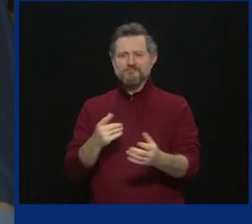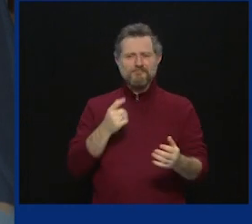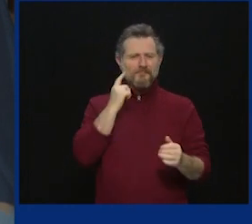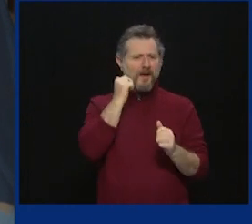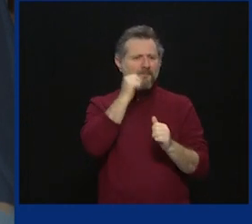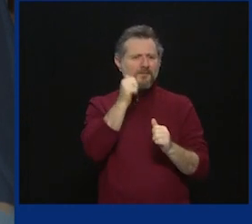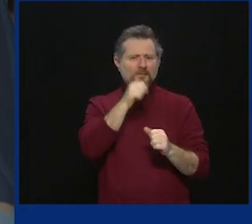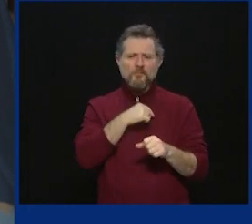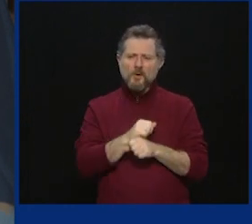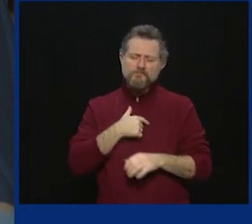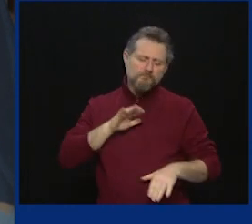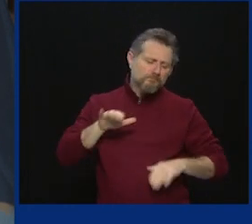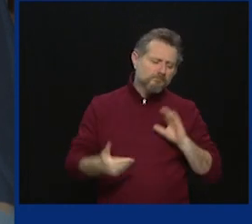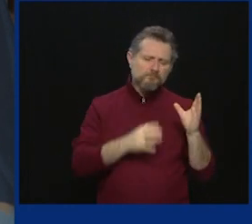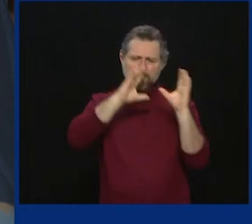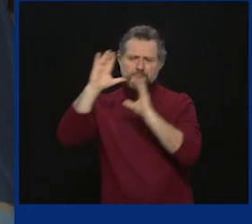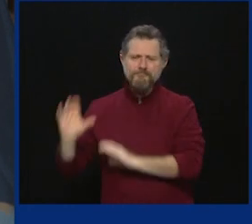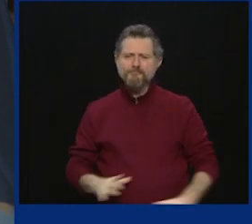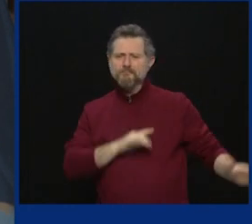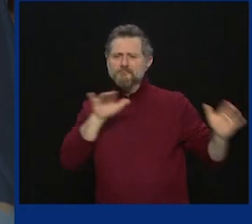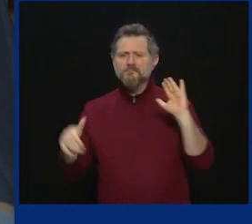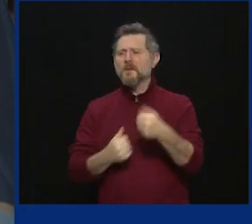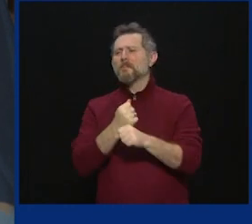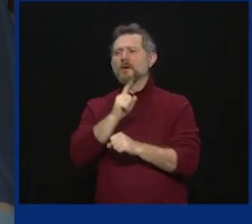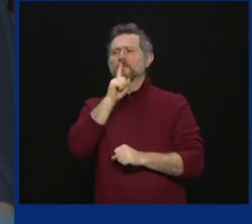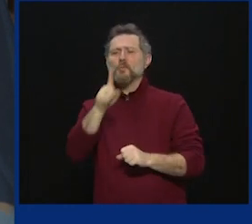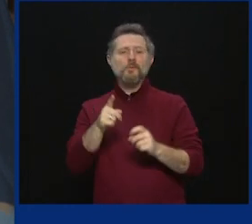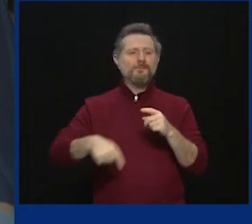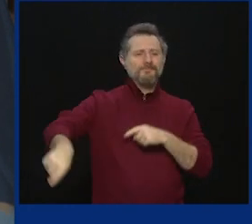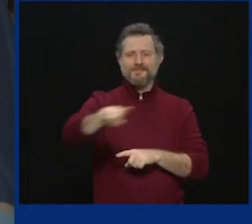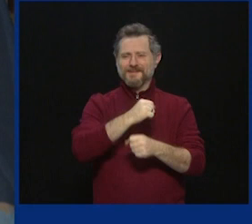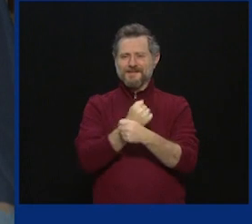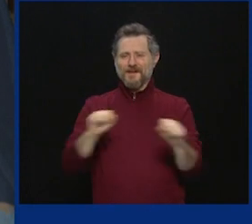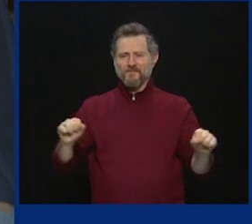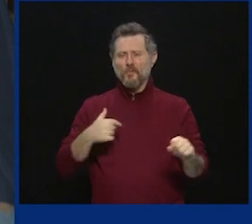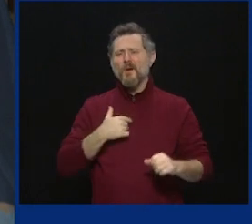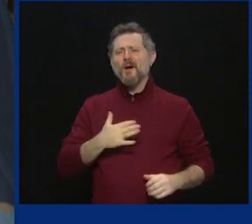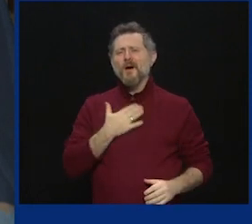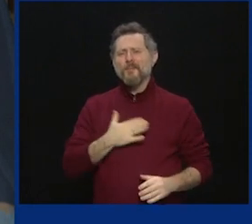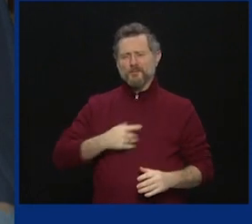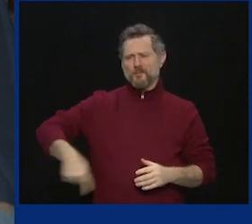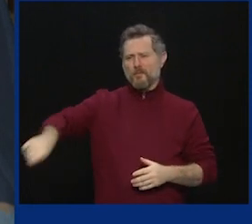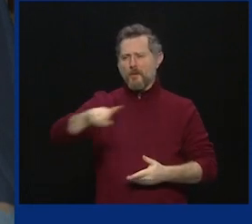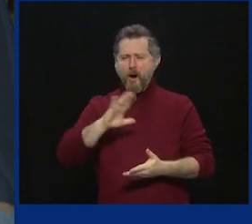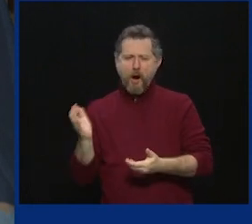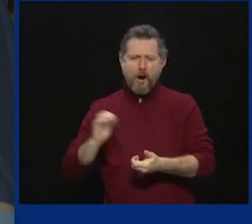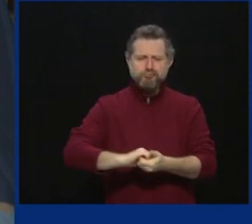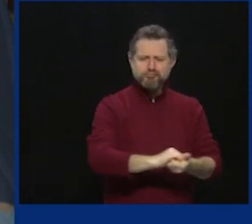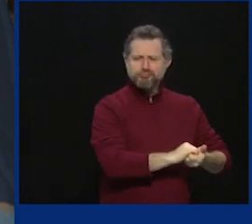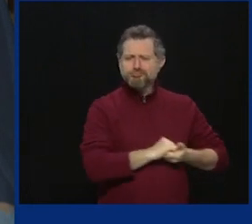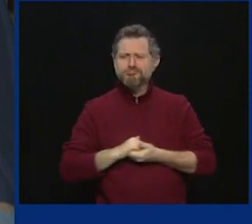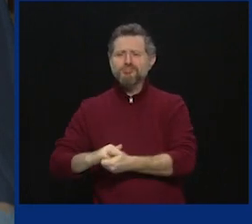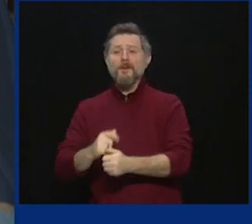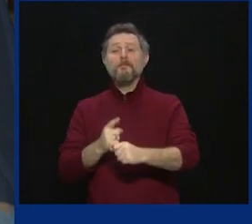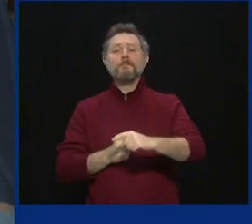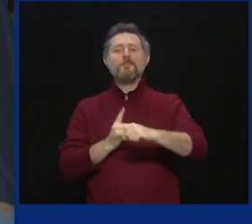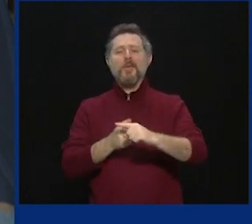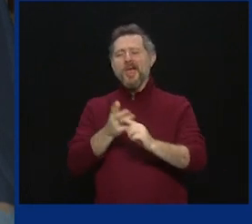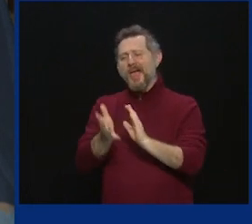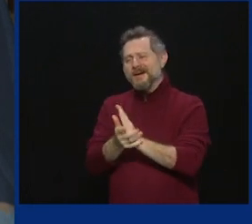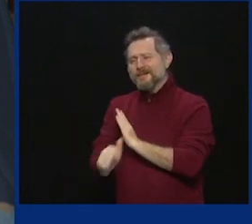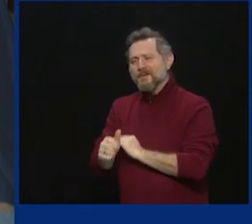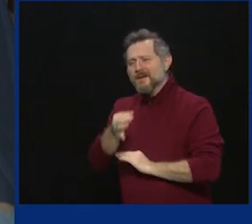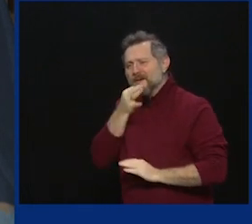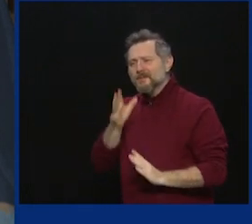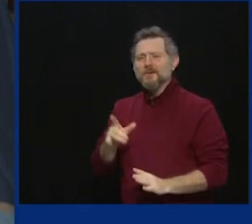keep everyone safe, and I'm so grateful to have all of them as my partners, as well as the expertise of incredible experts like